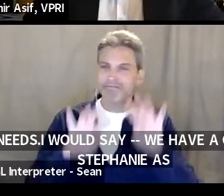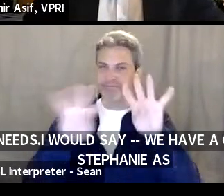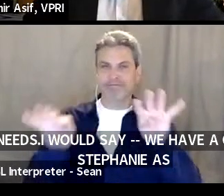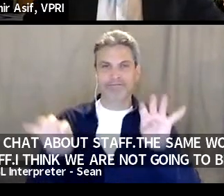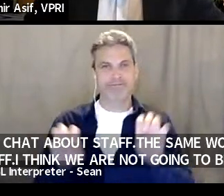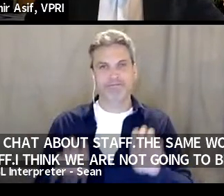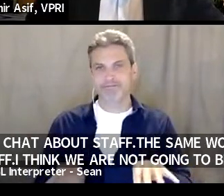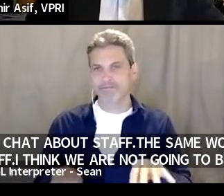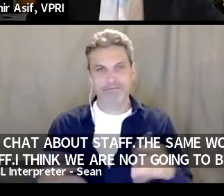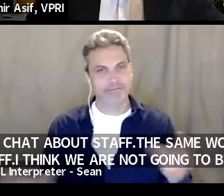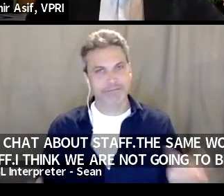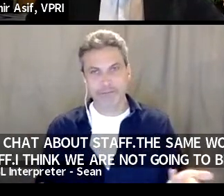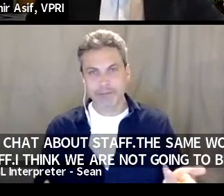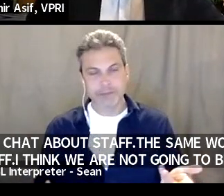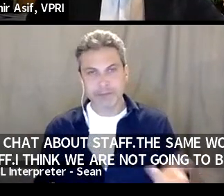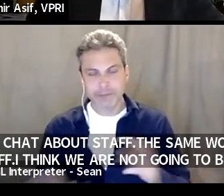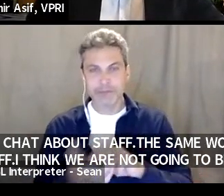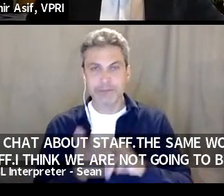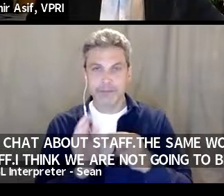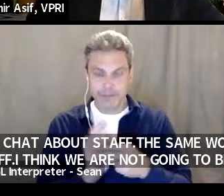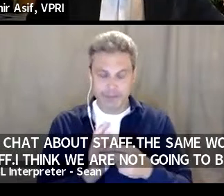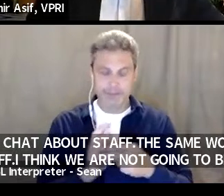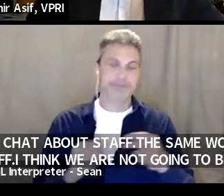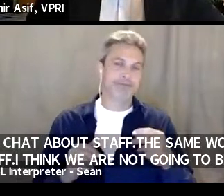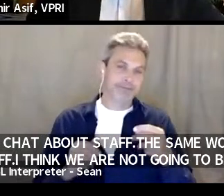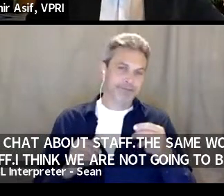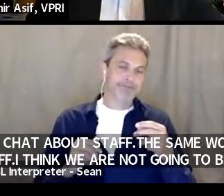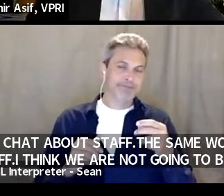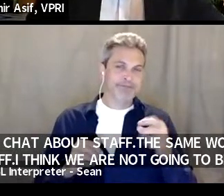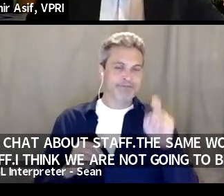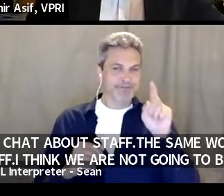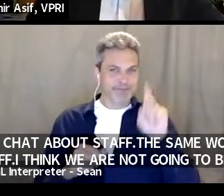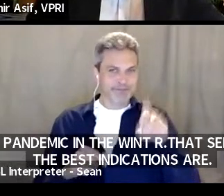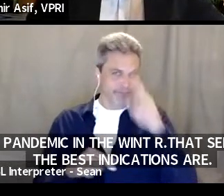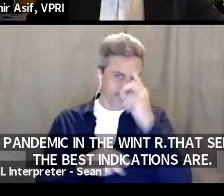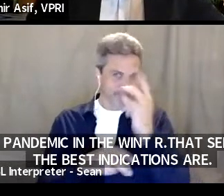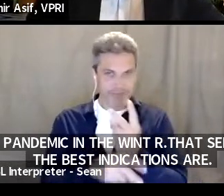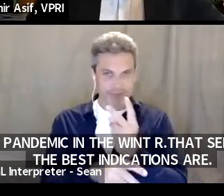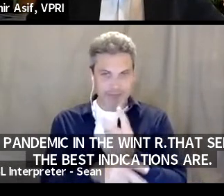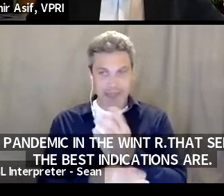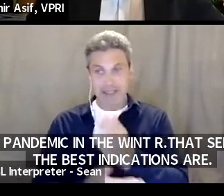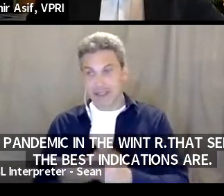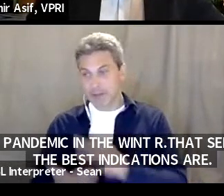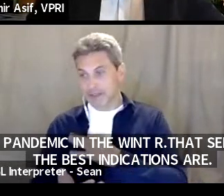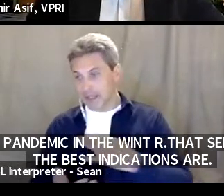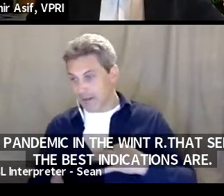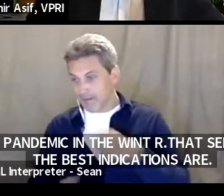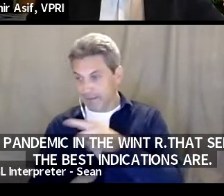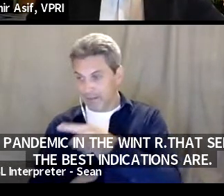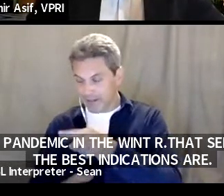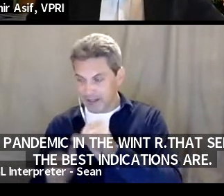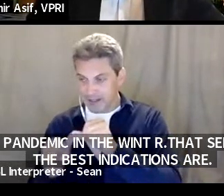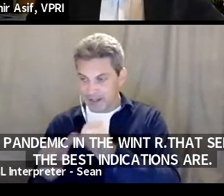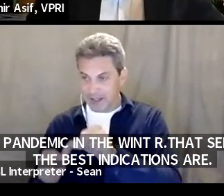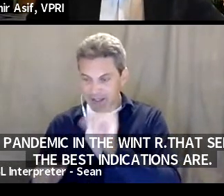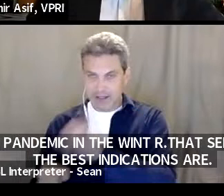are. And so it is going to be necessary for there to be some ability for some staff to continue working at home. And so at the